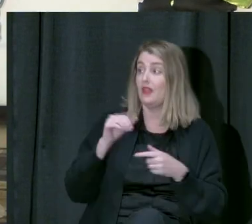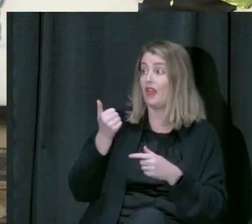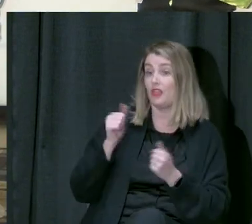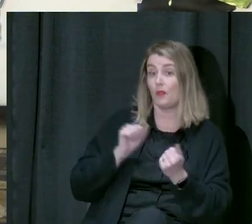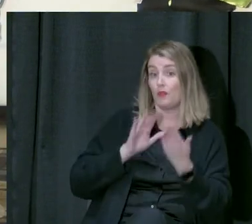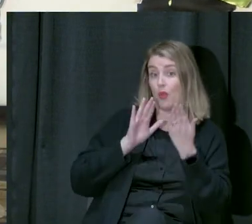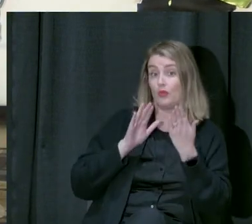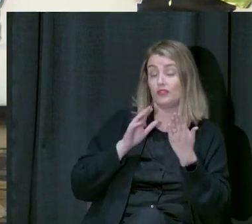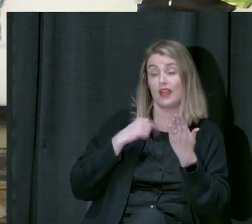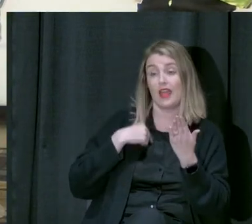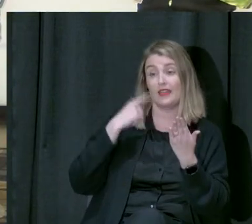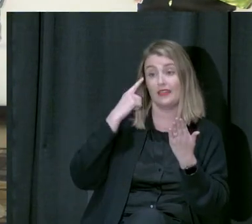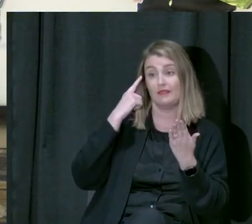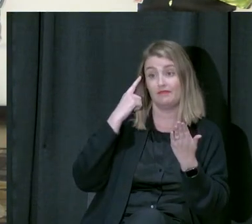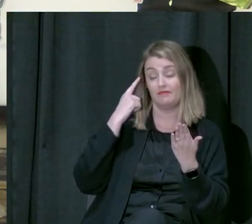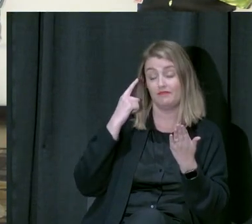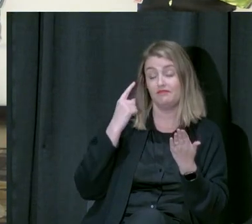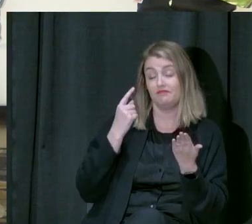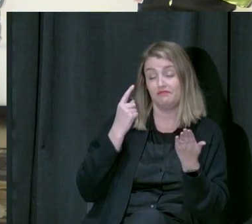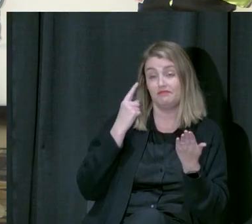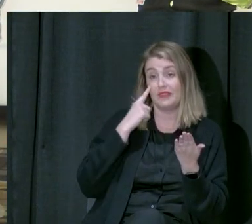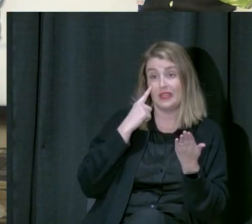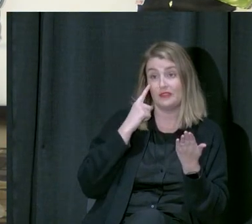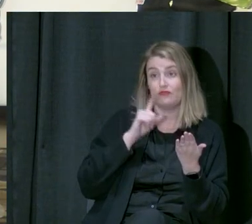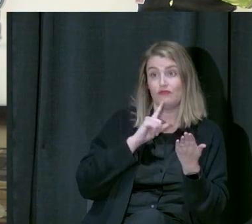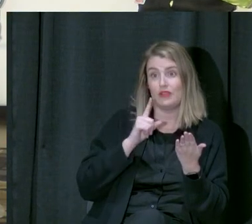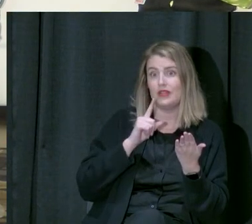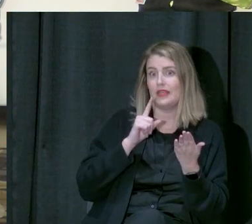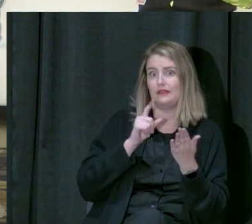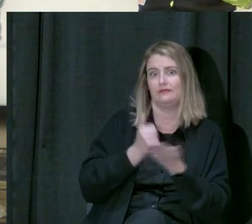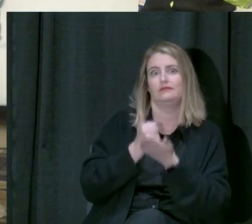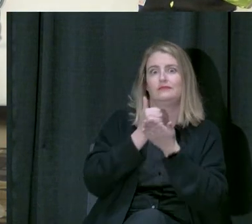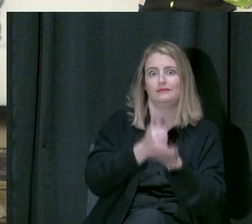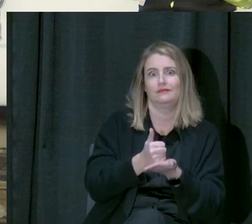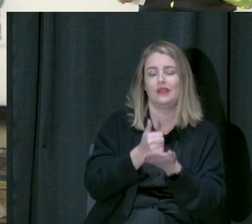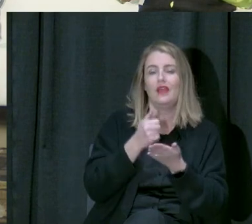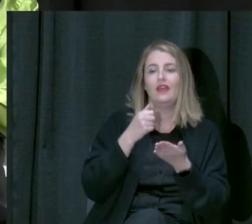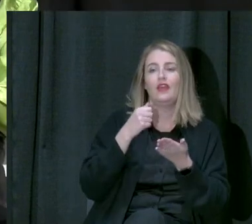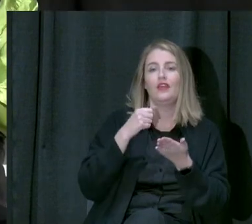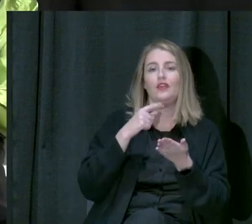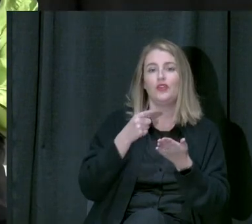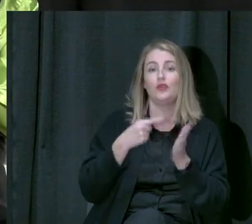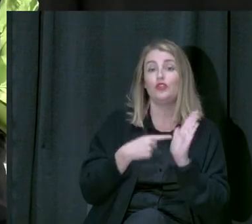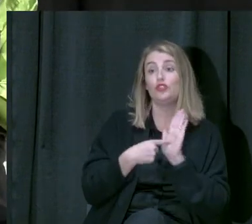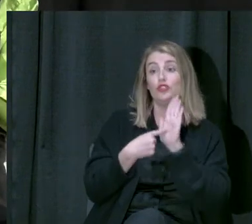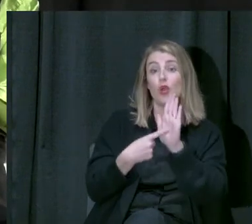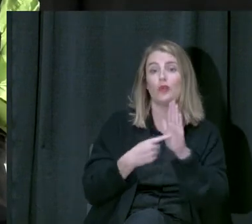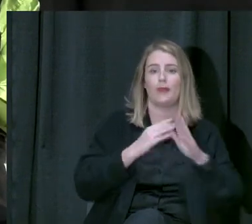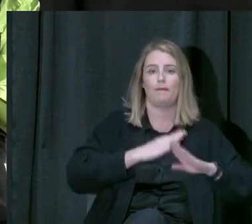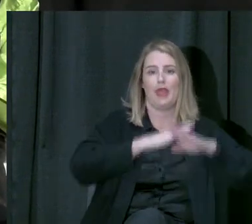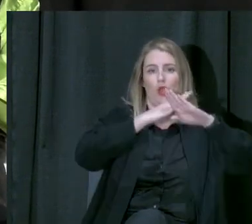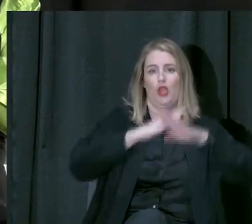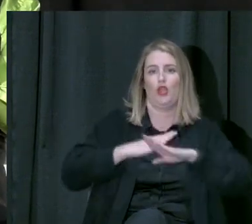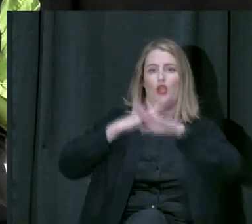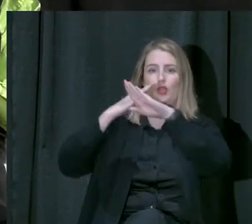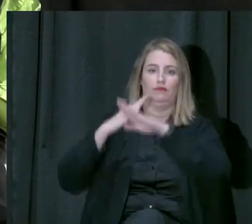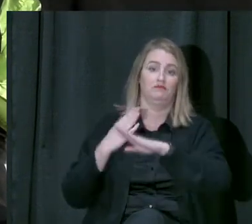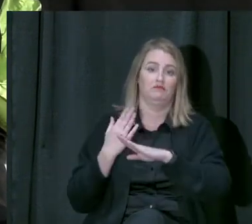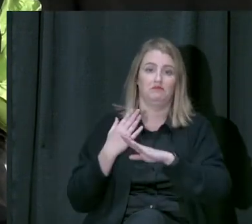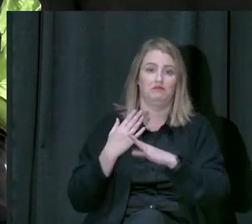find is really, really poignant is when you can just show them the barriers. If you know, we